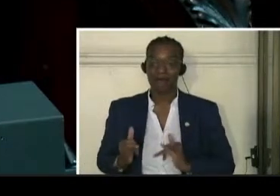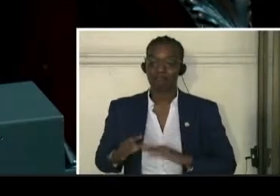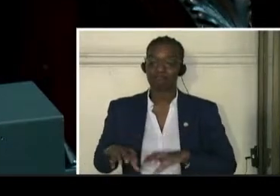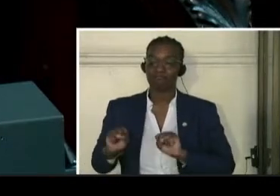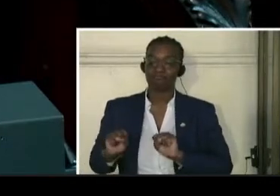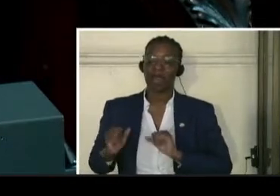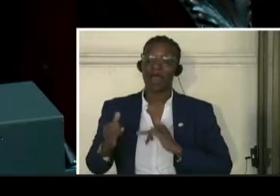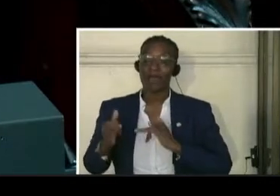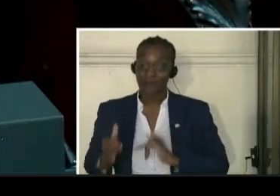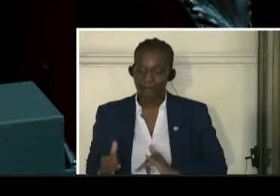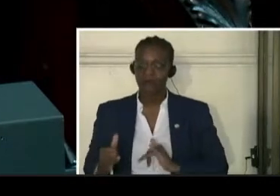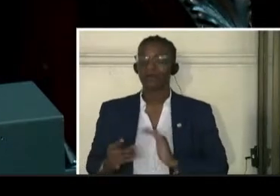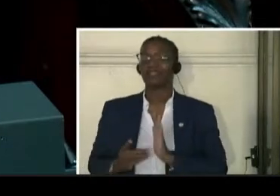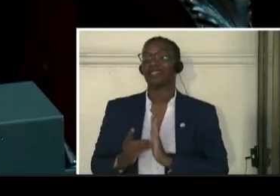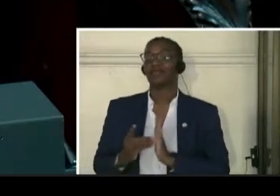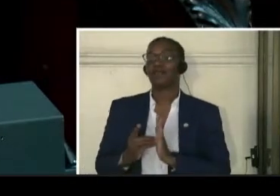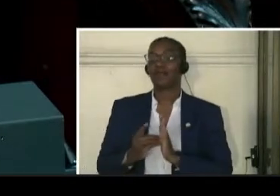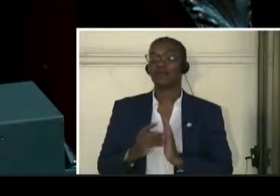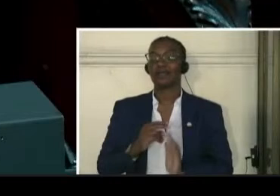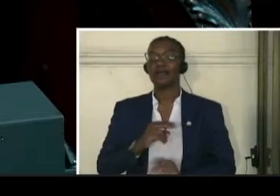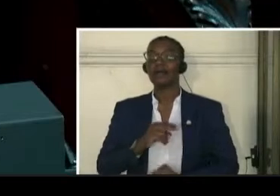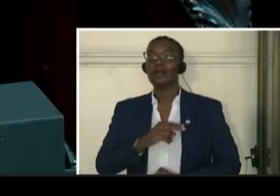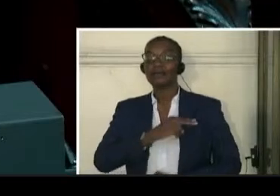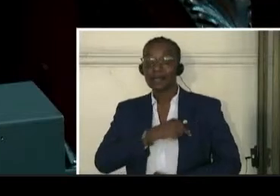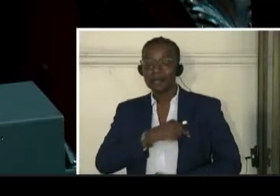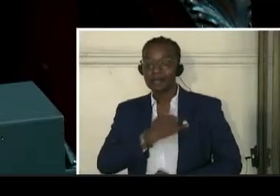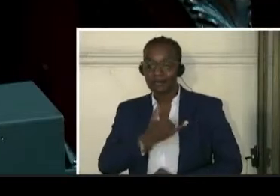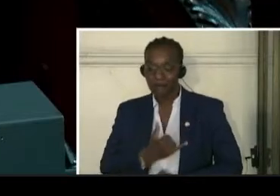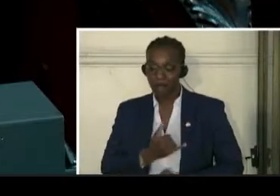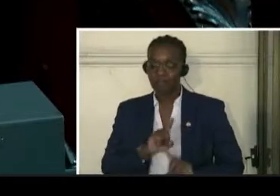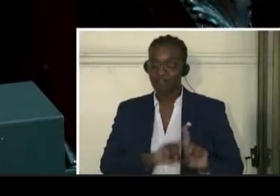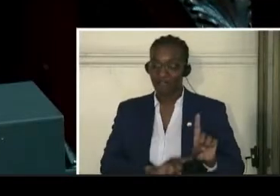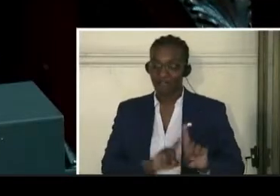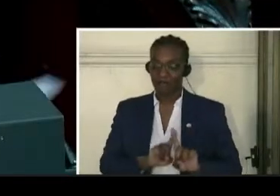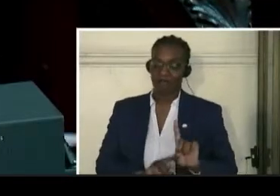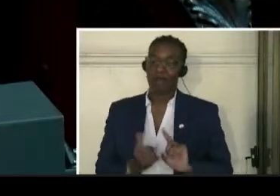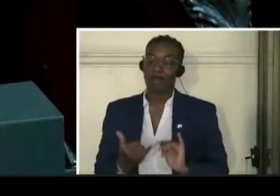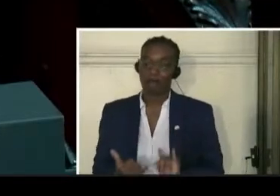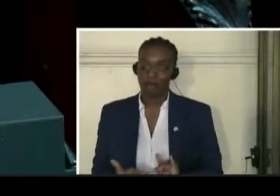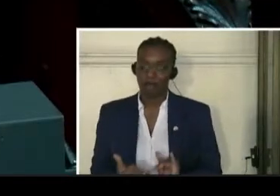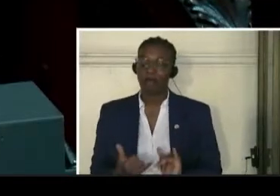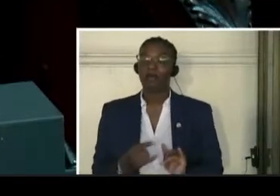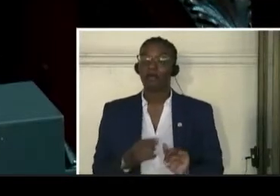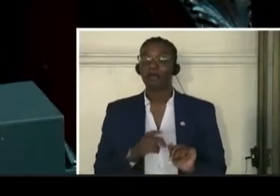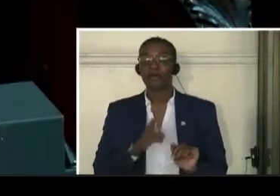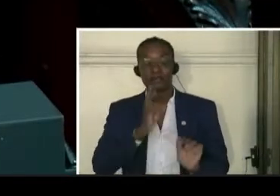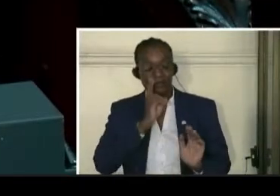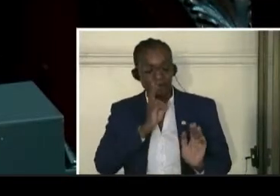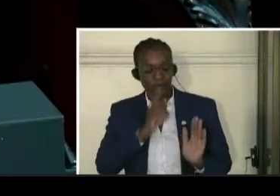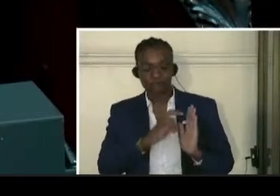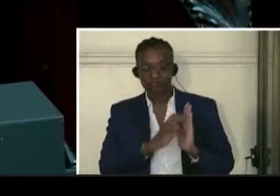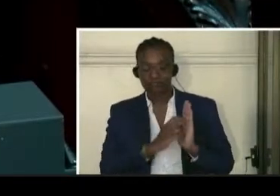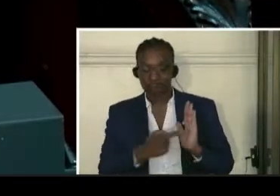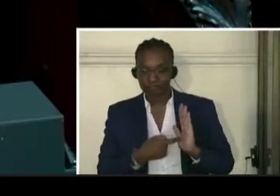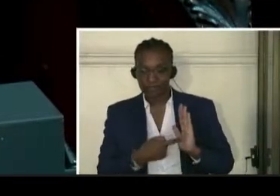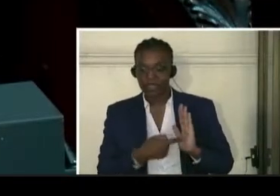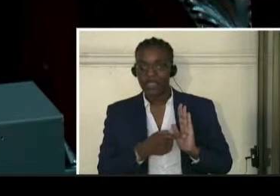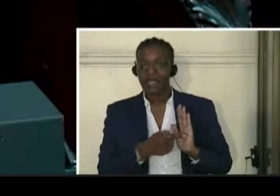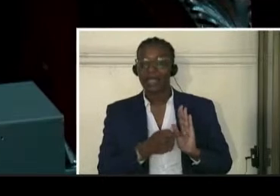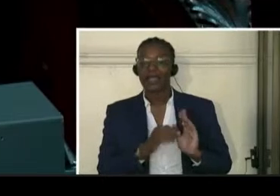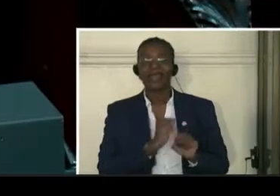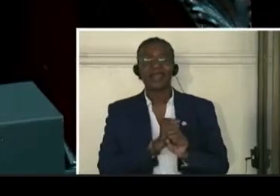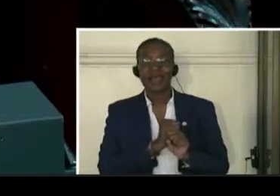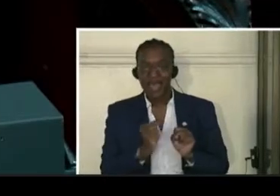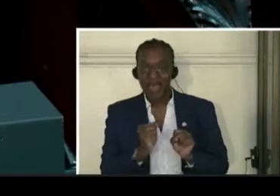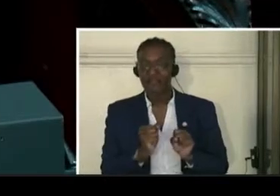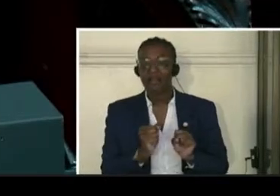the developer status as to cap such failures, as we have noted the following. Lack of integration, alignment